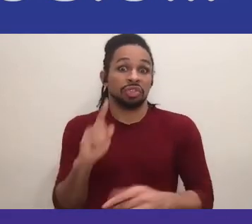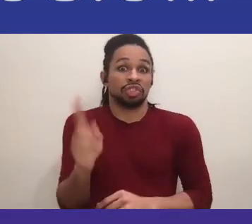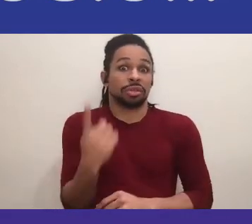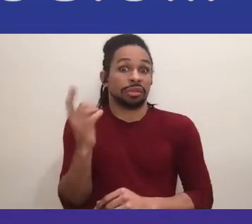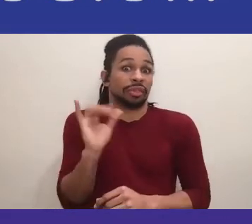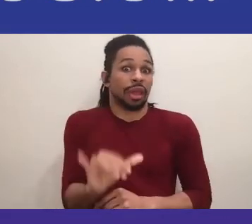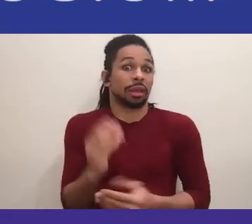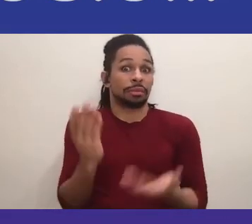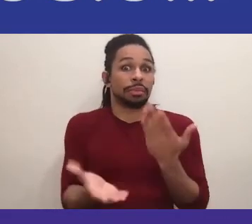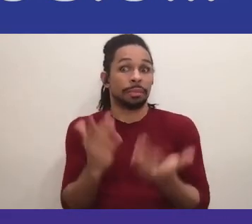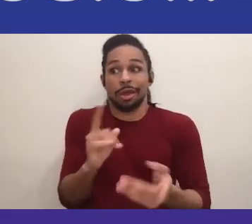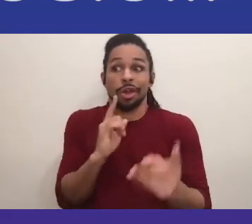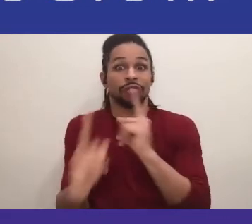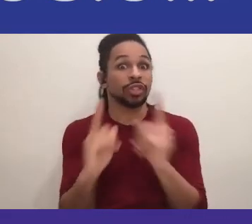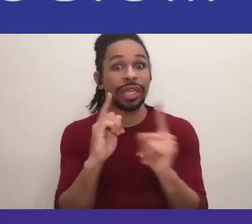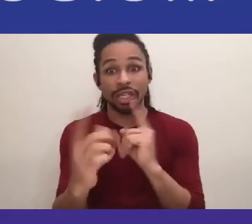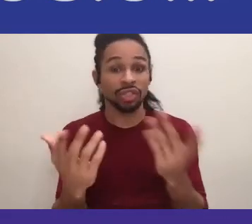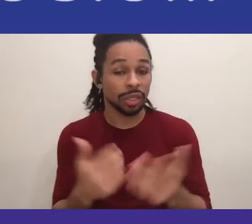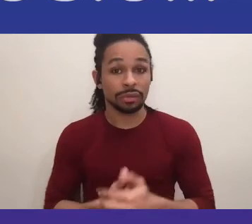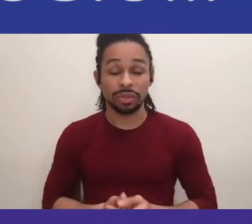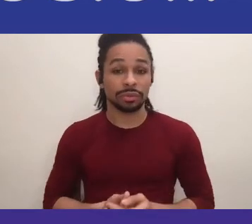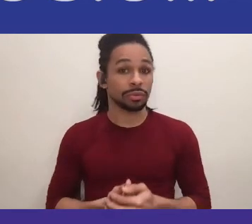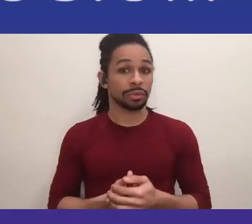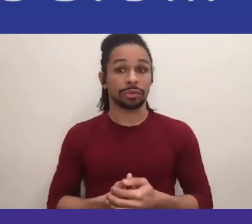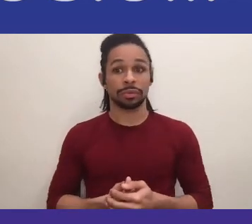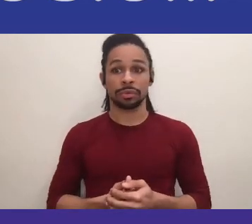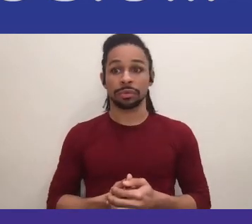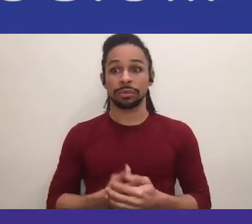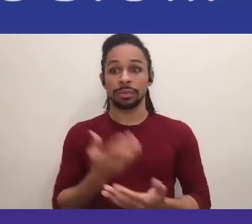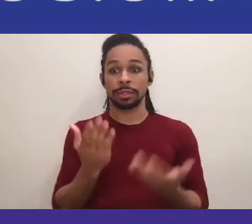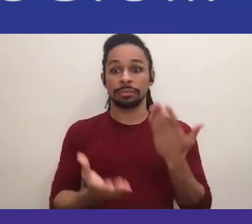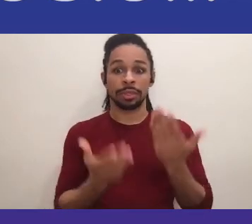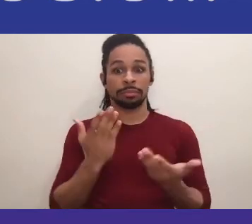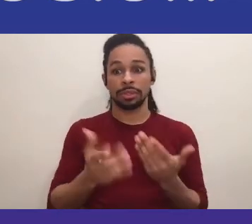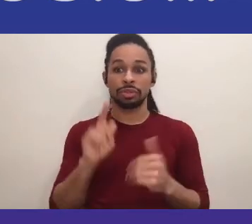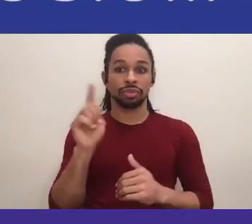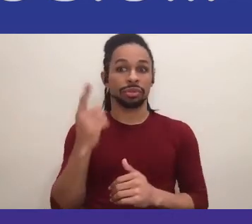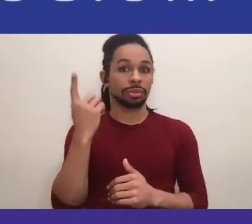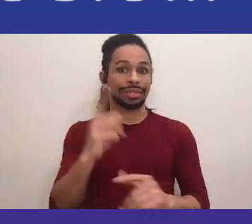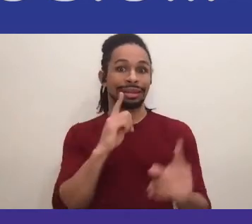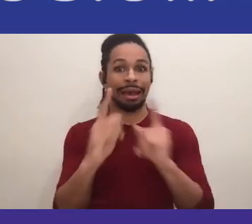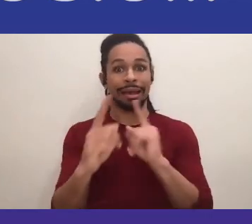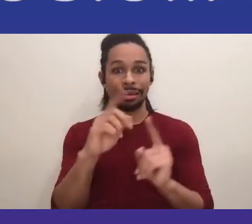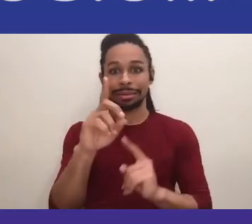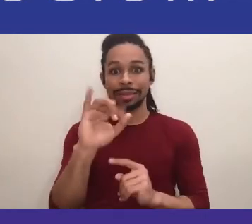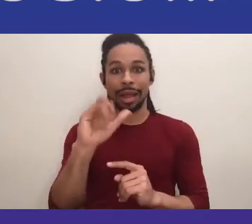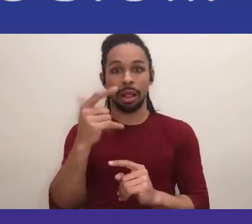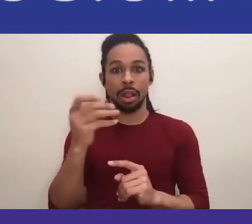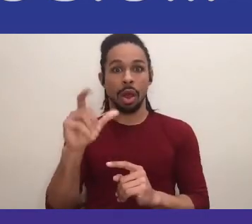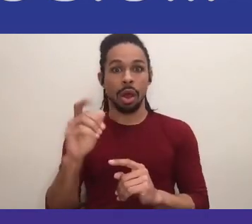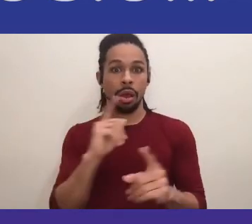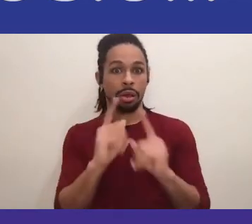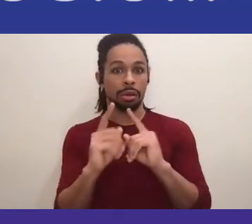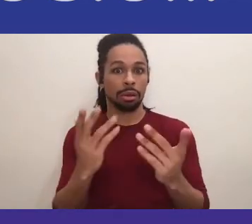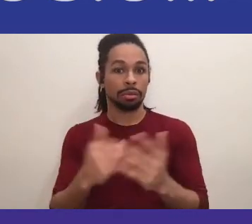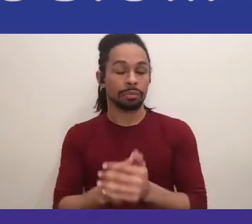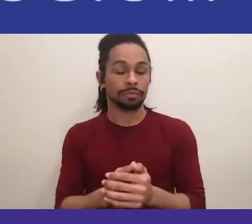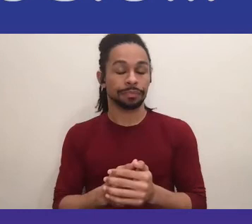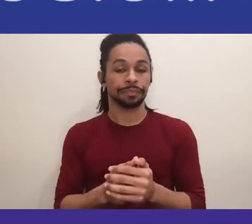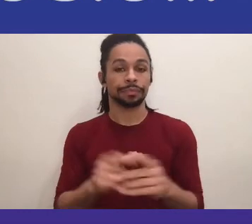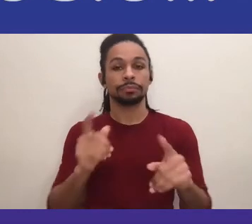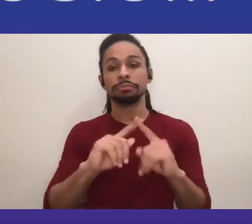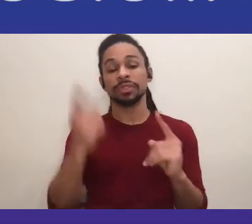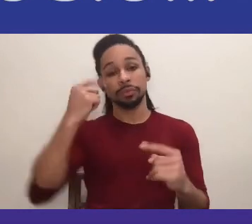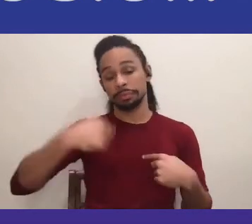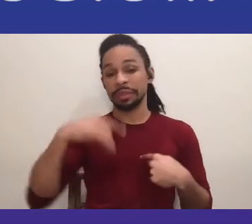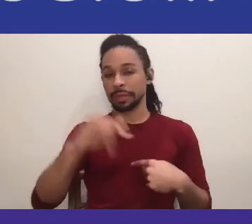a conversation, you know, maybe just a dialogue. But to me, that's very important,